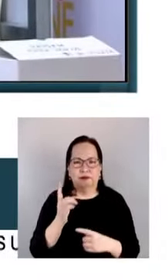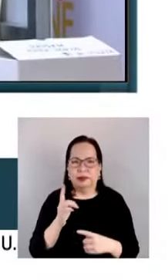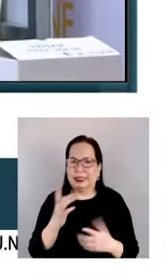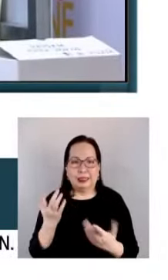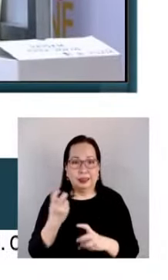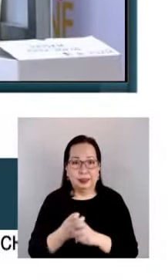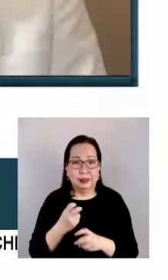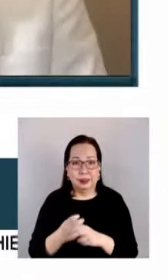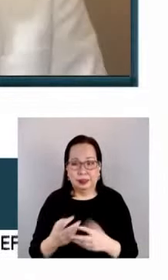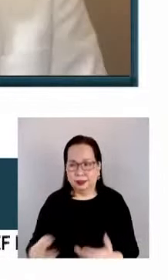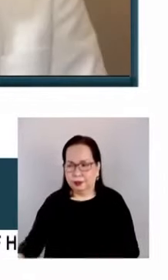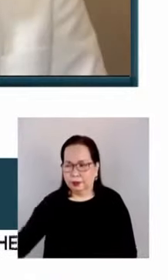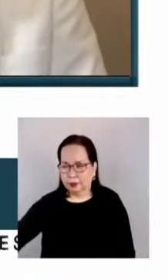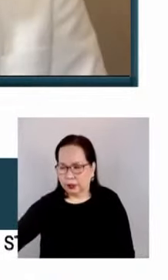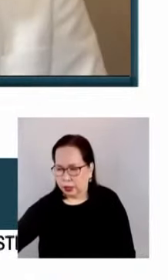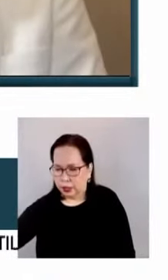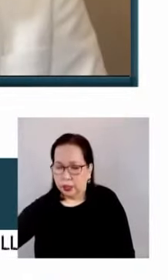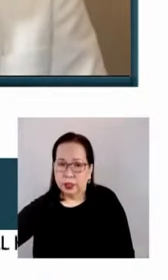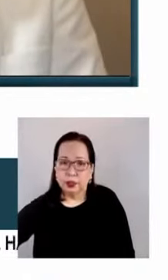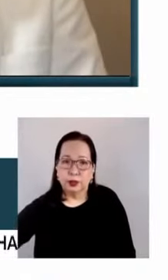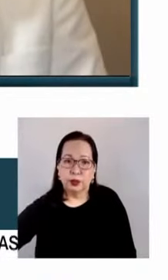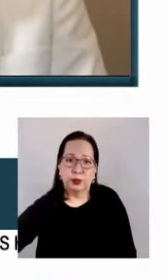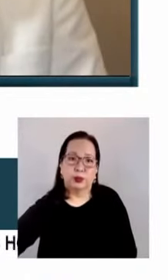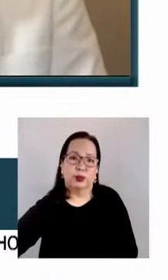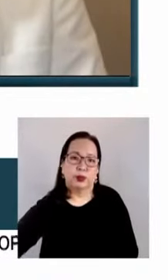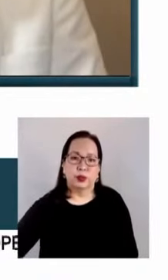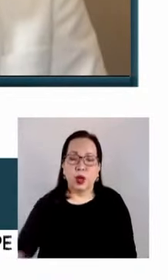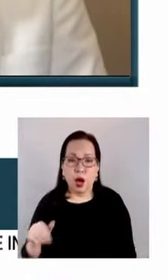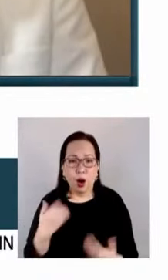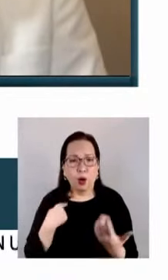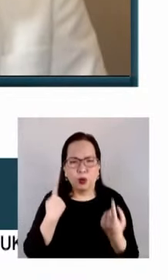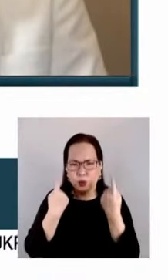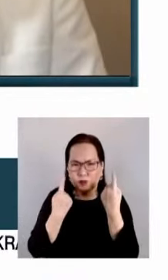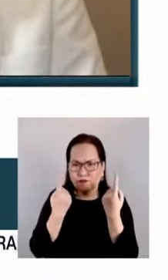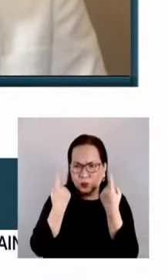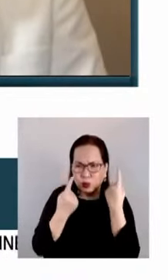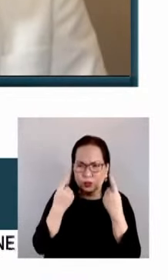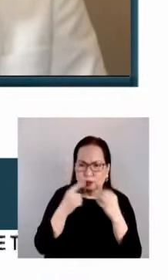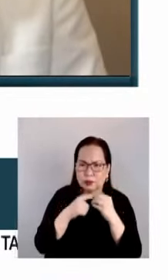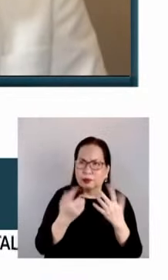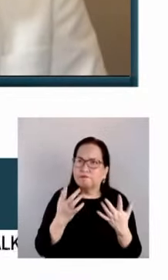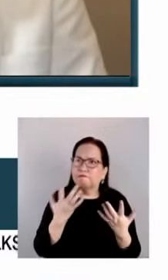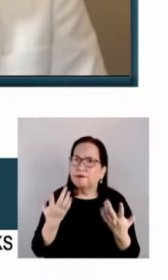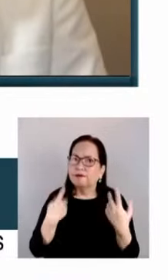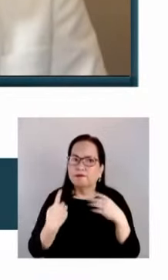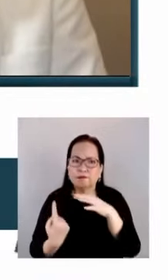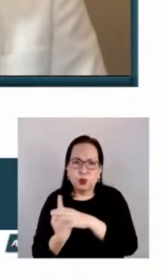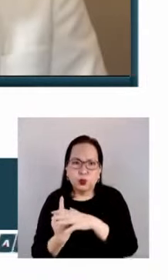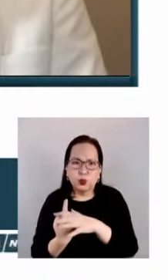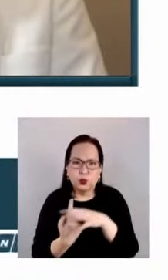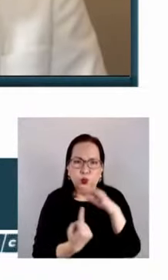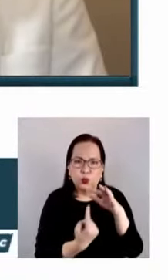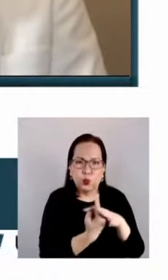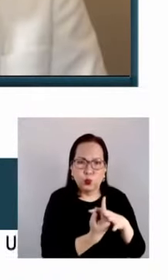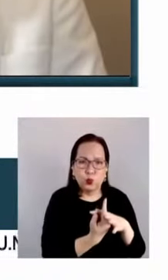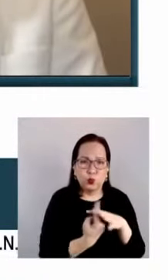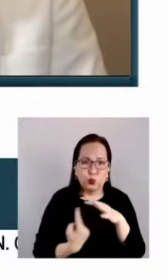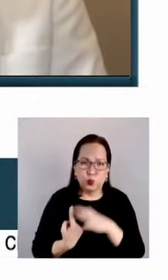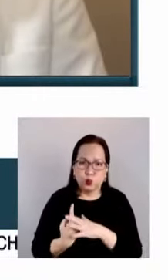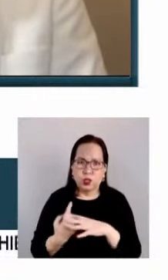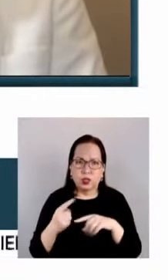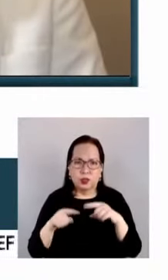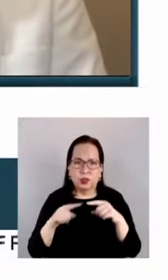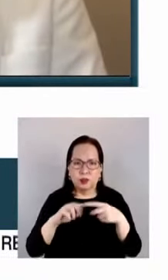How concerned are you about the emergence of sub-variants of the virus